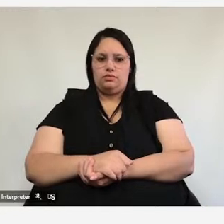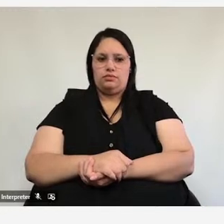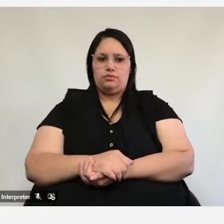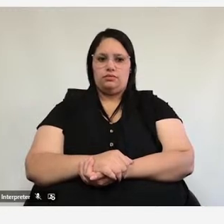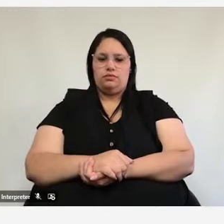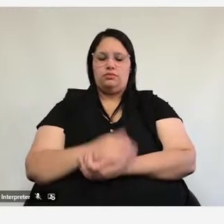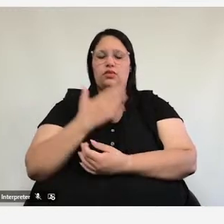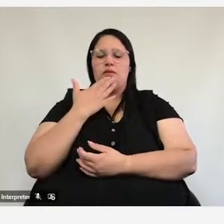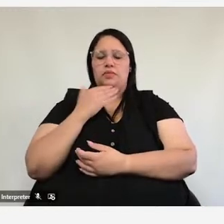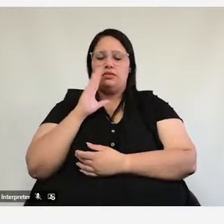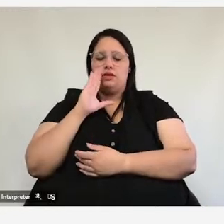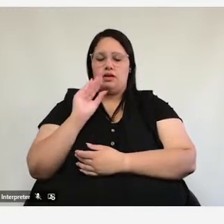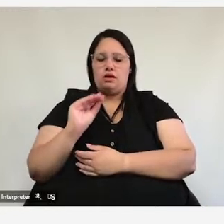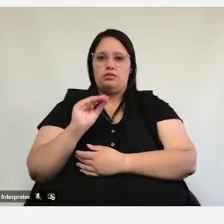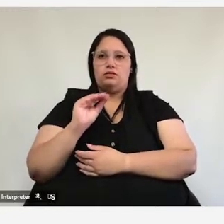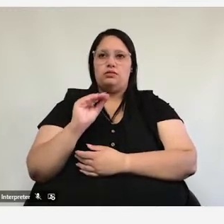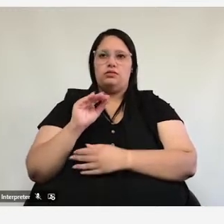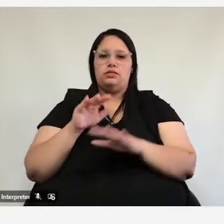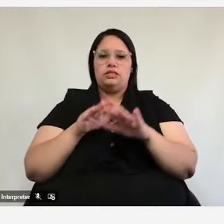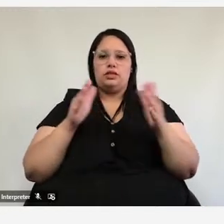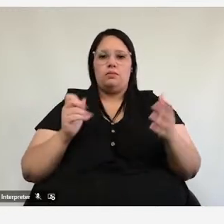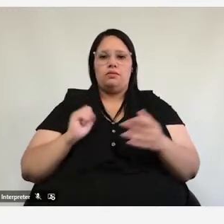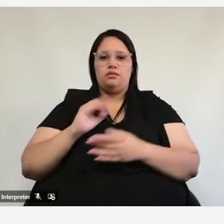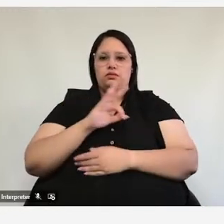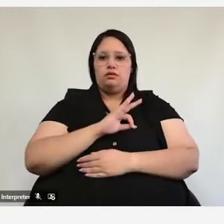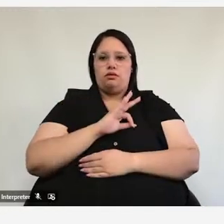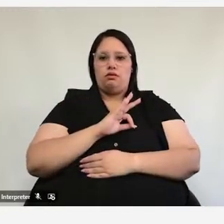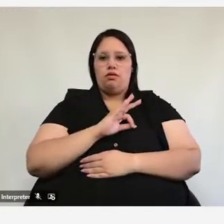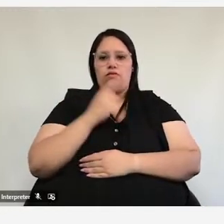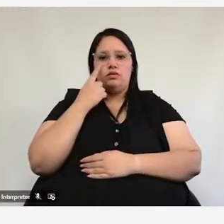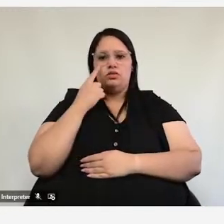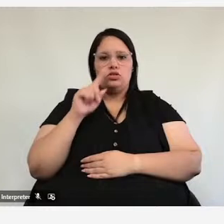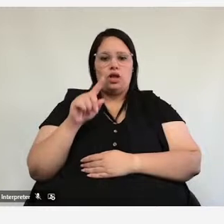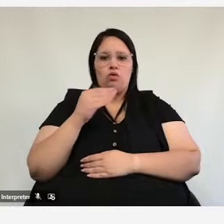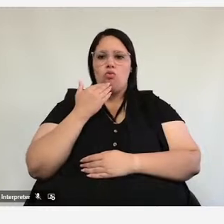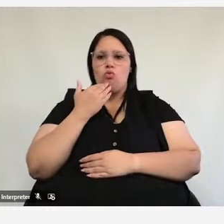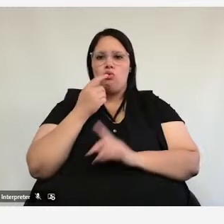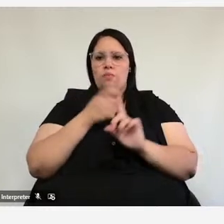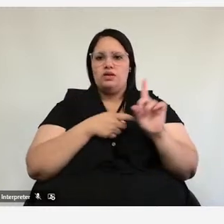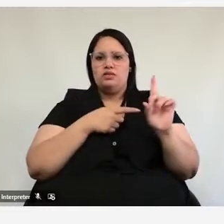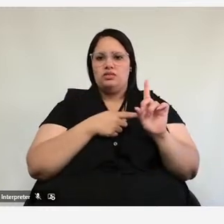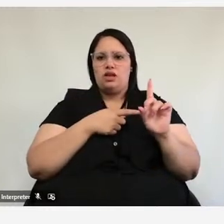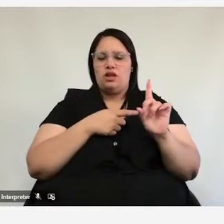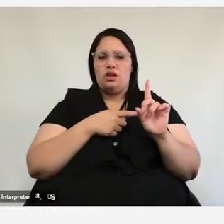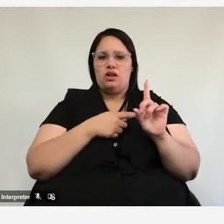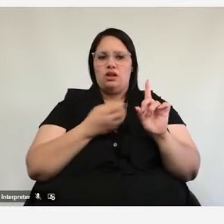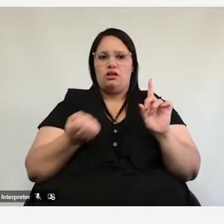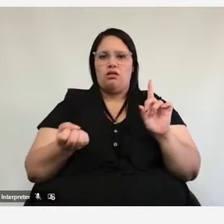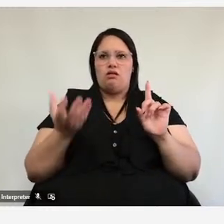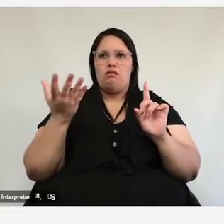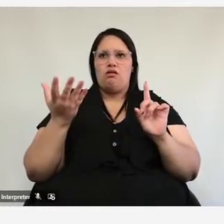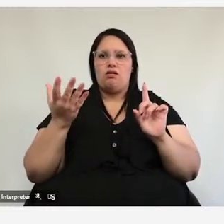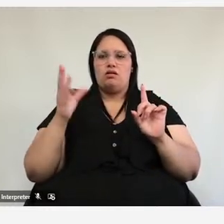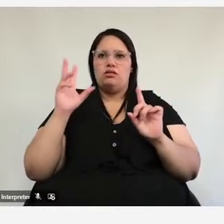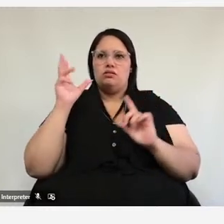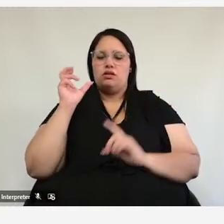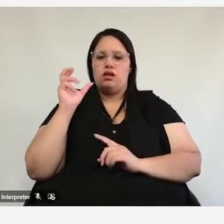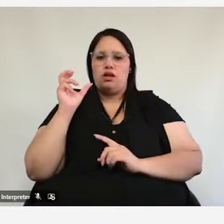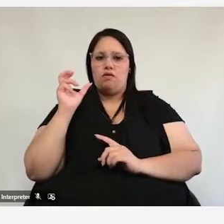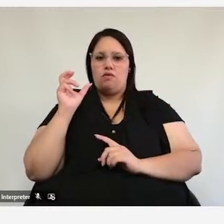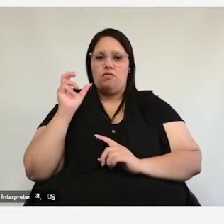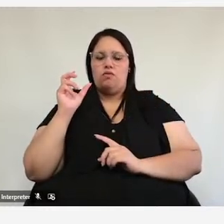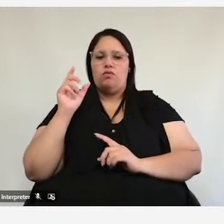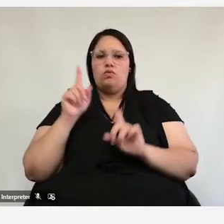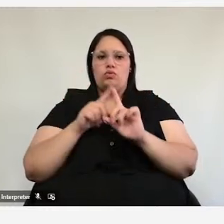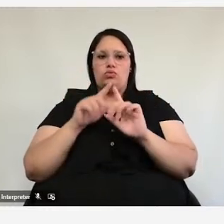Can I please ask that the table staff check who the person is that activated the microphones? And I wish